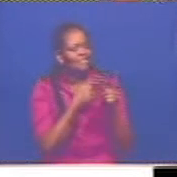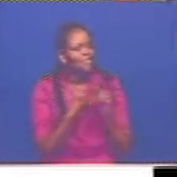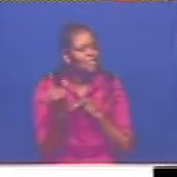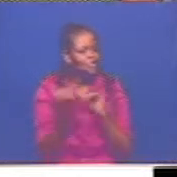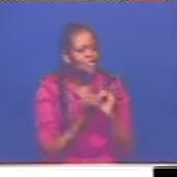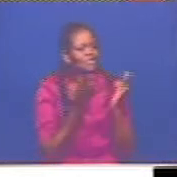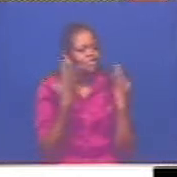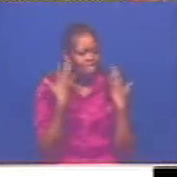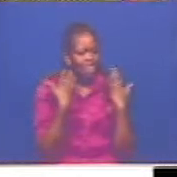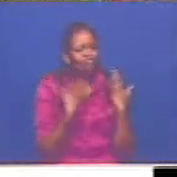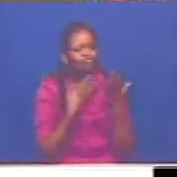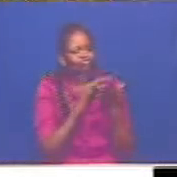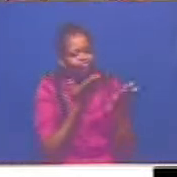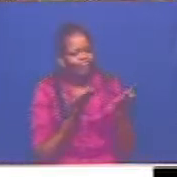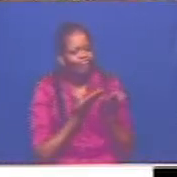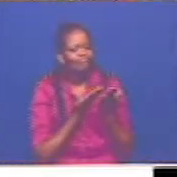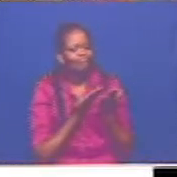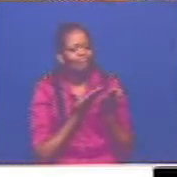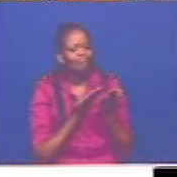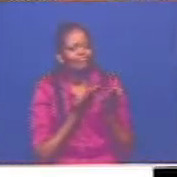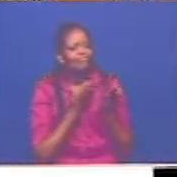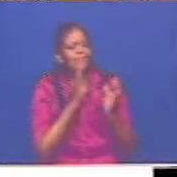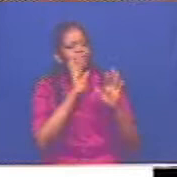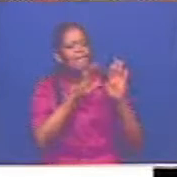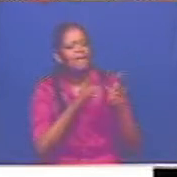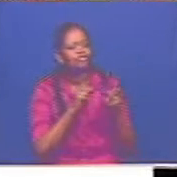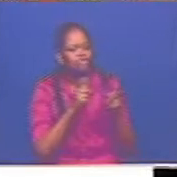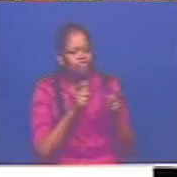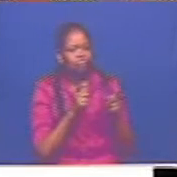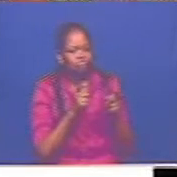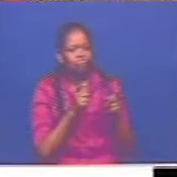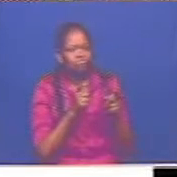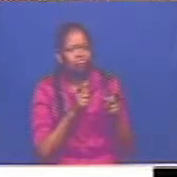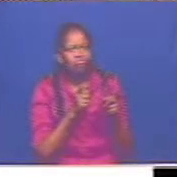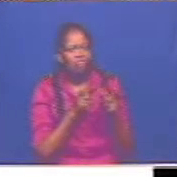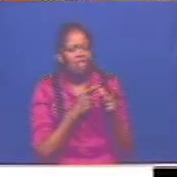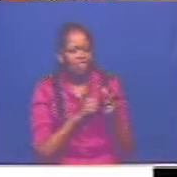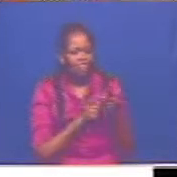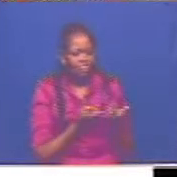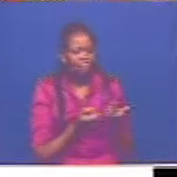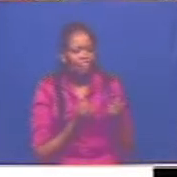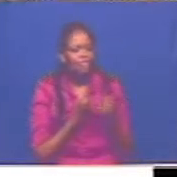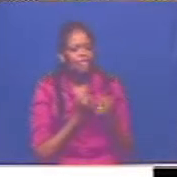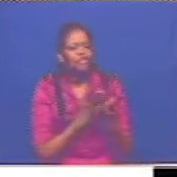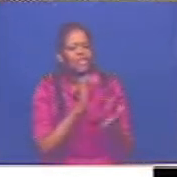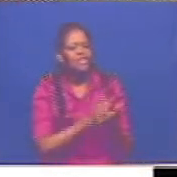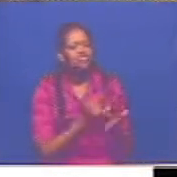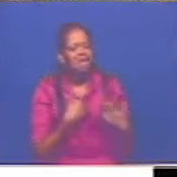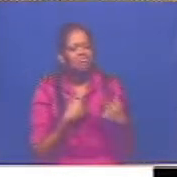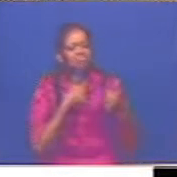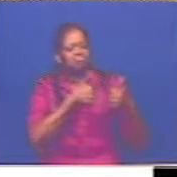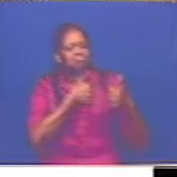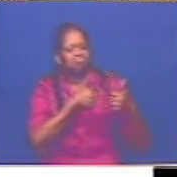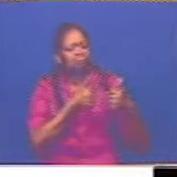Milele. I want you guys to go back to the studio, go back to the creating zones, and make sure that you're creating stuff